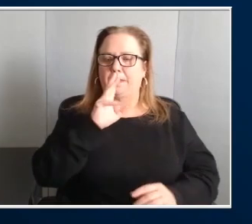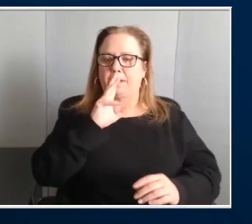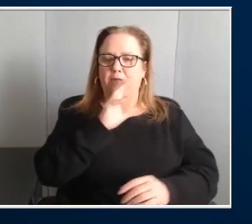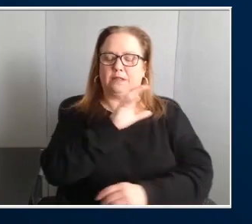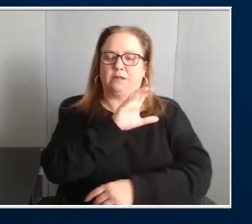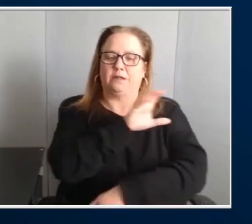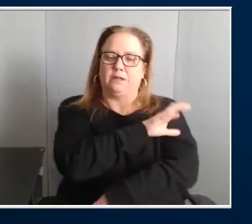Select2 trial?